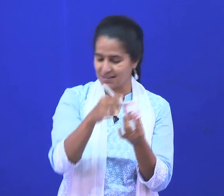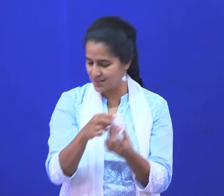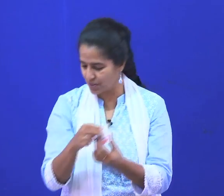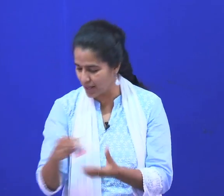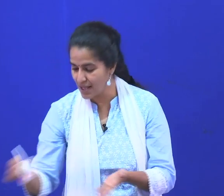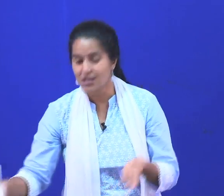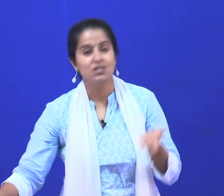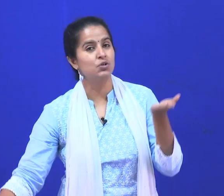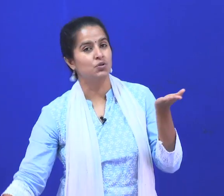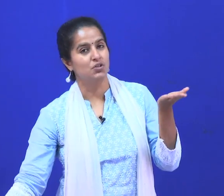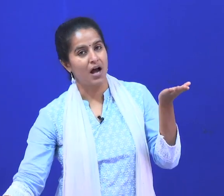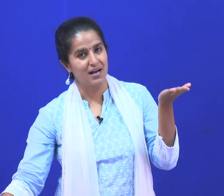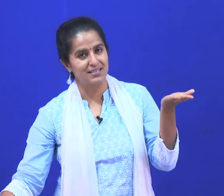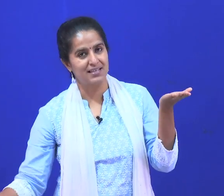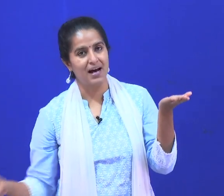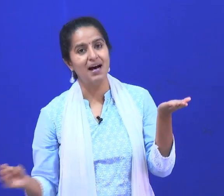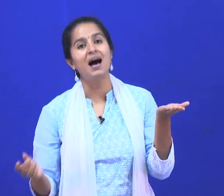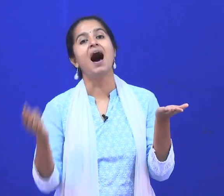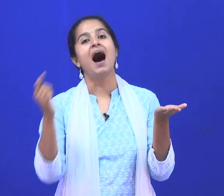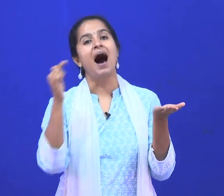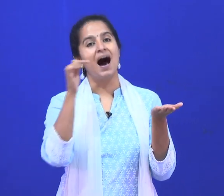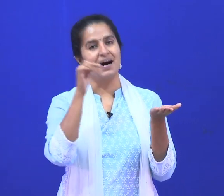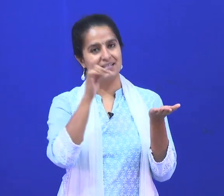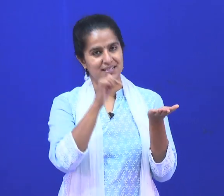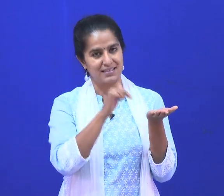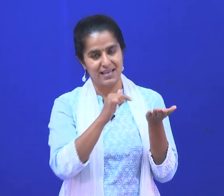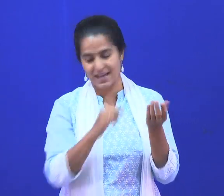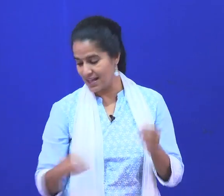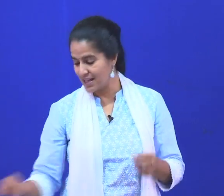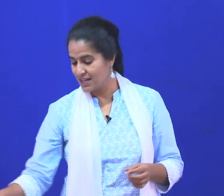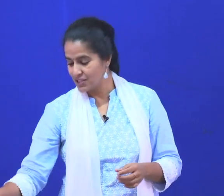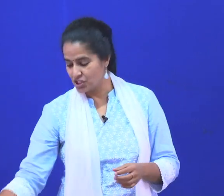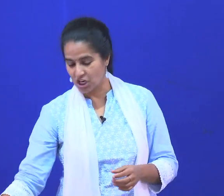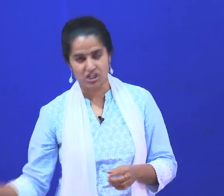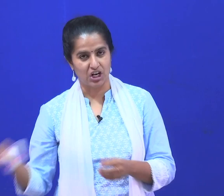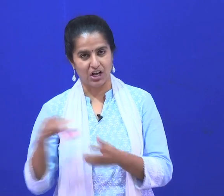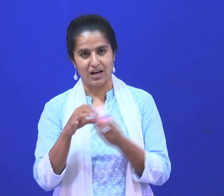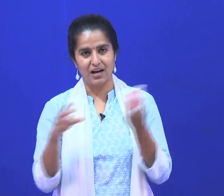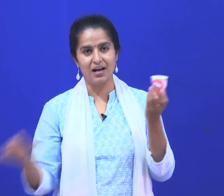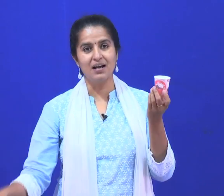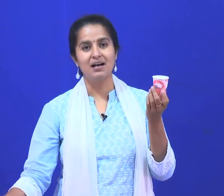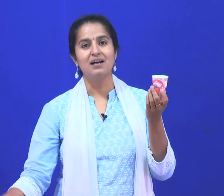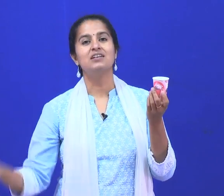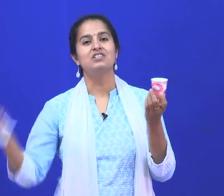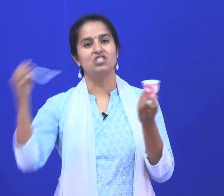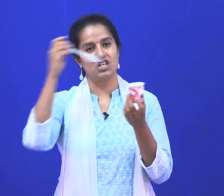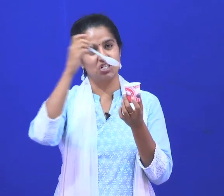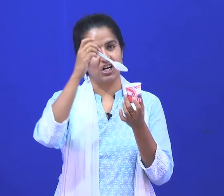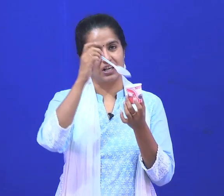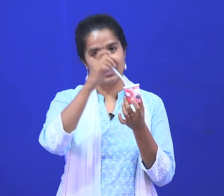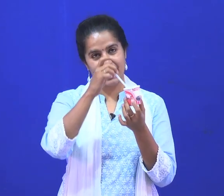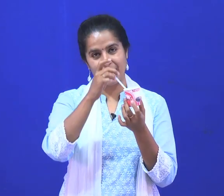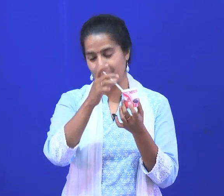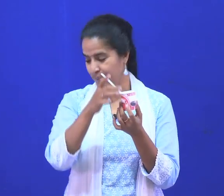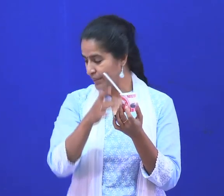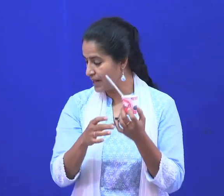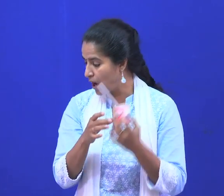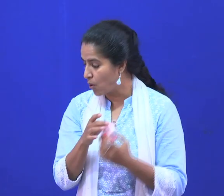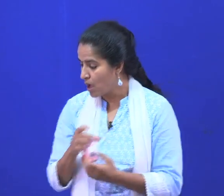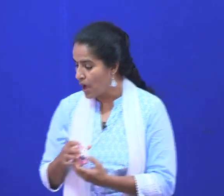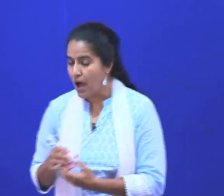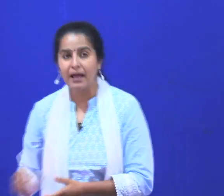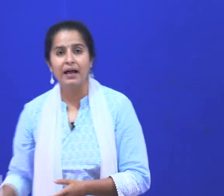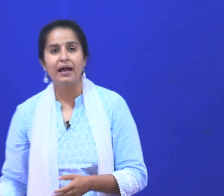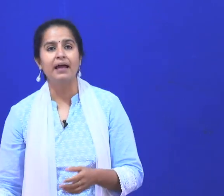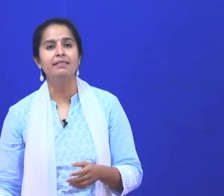the glass. Okay. So, hastaha, haste, chashakaha, chashake.